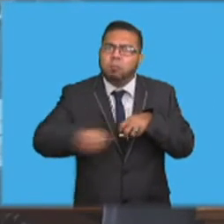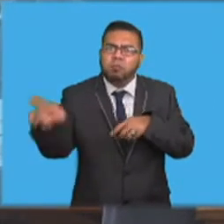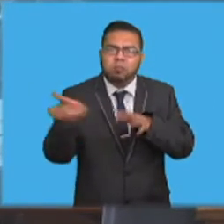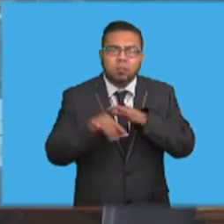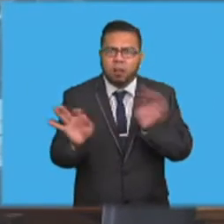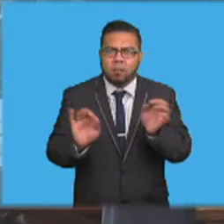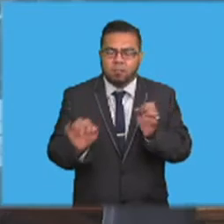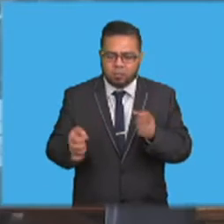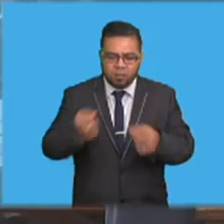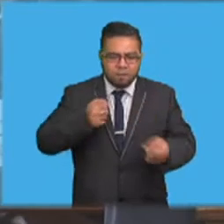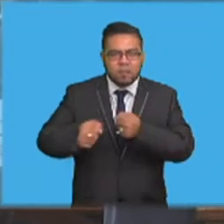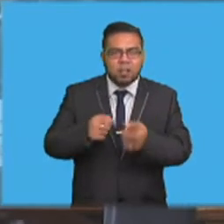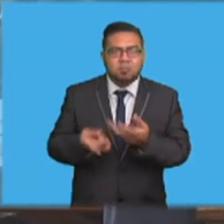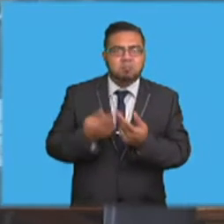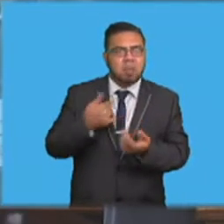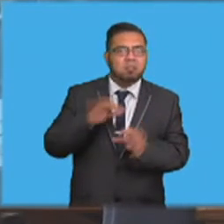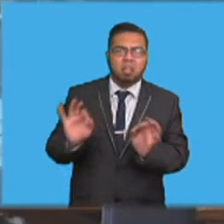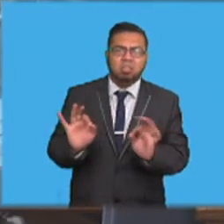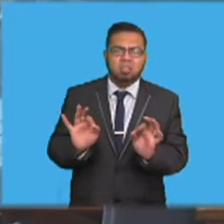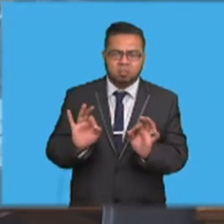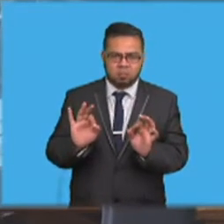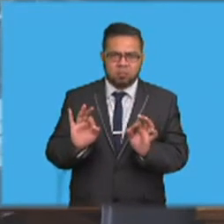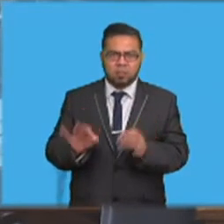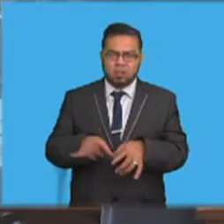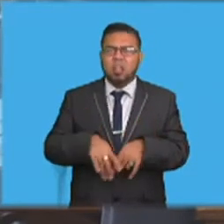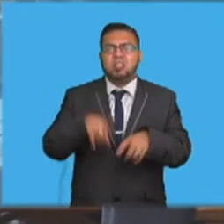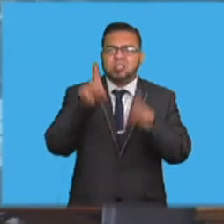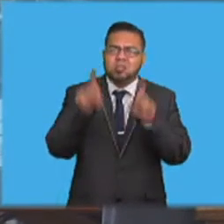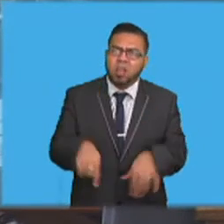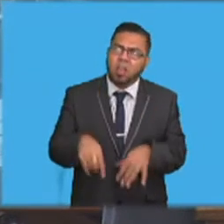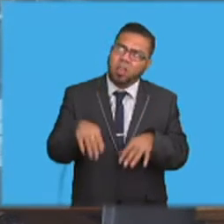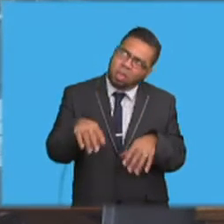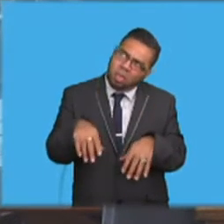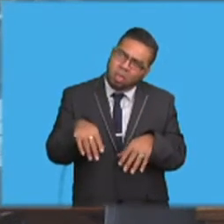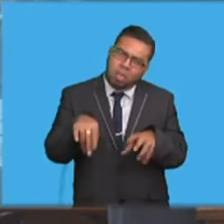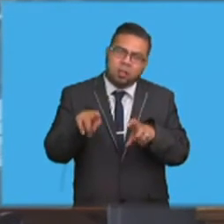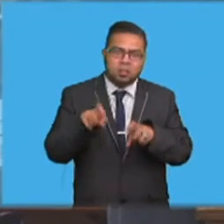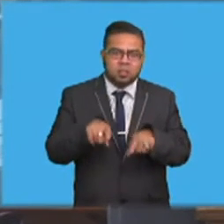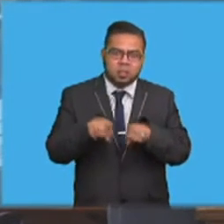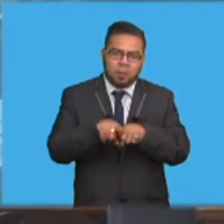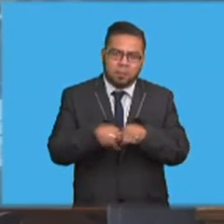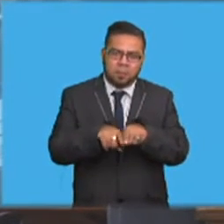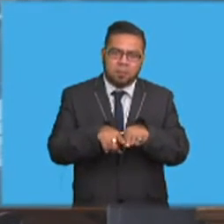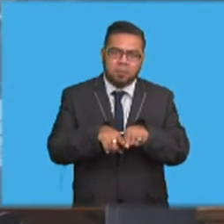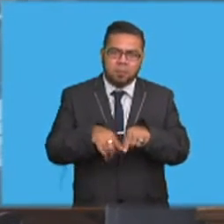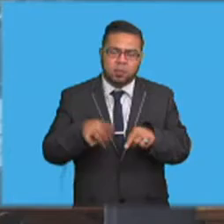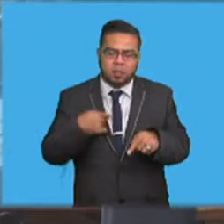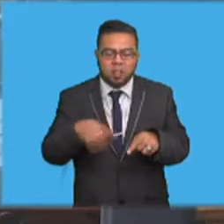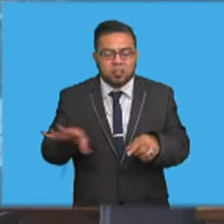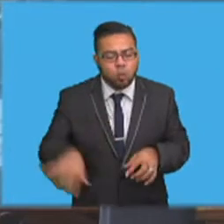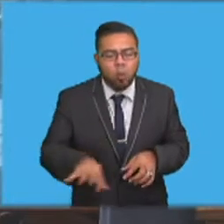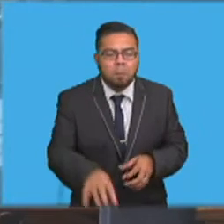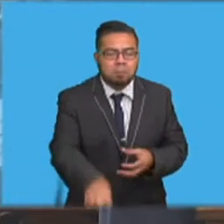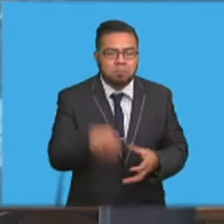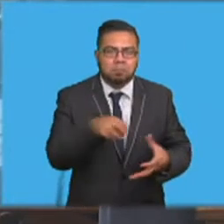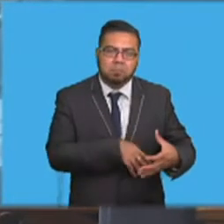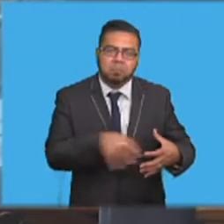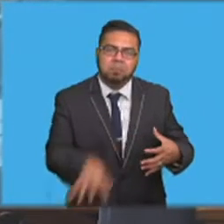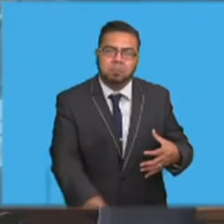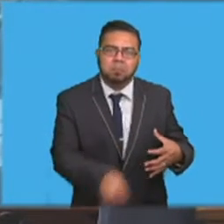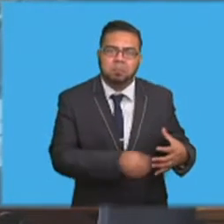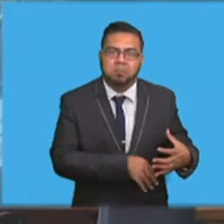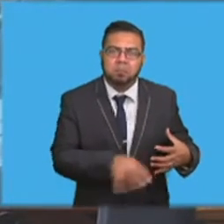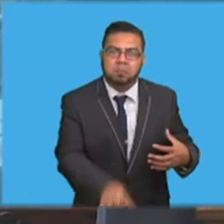fight back if you compare them to other species of pinfish, which makes them vulnerable of being exploited. In light